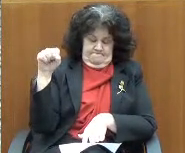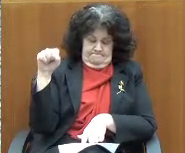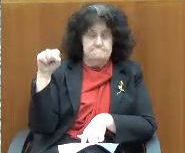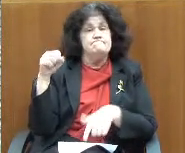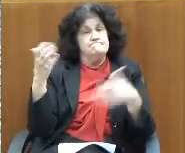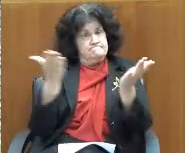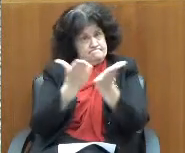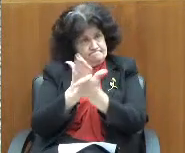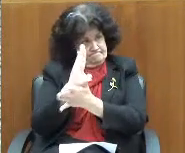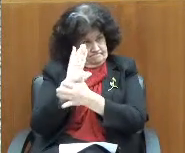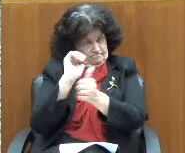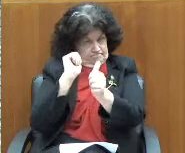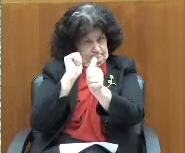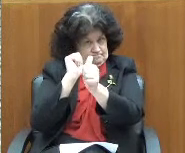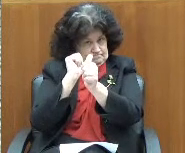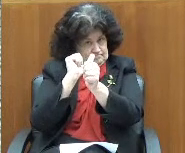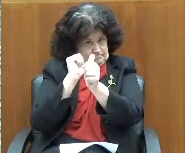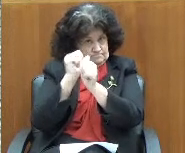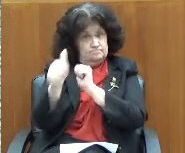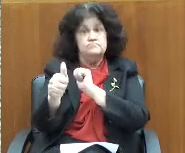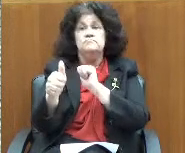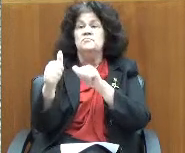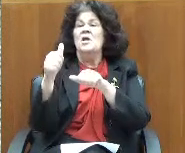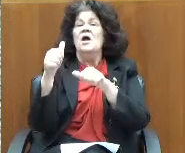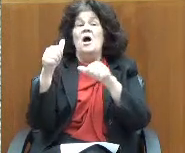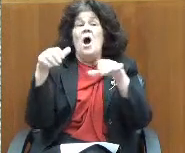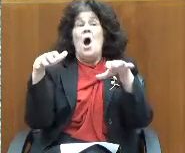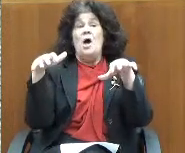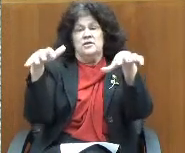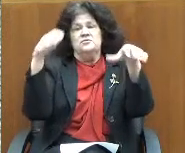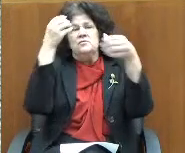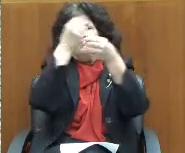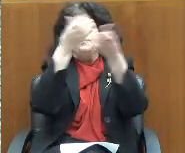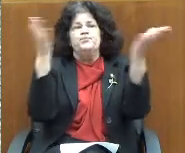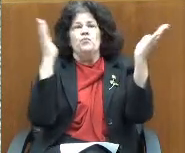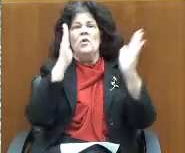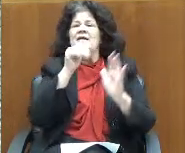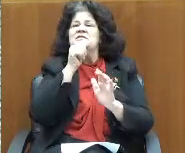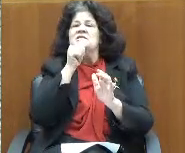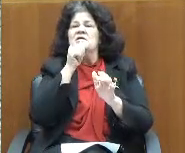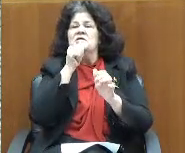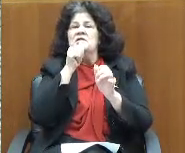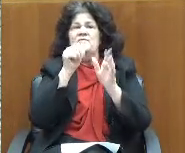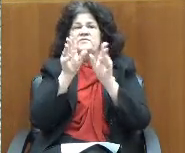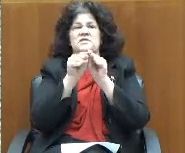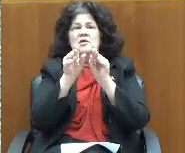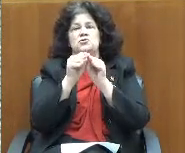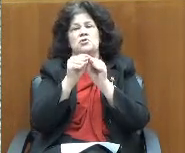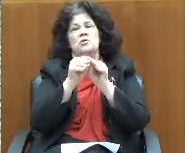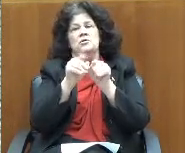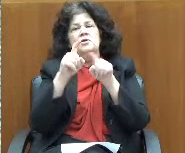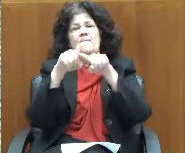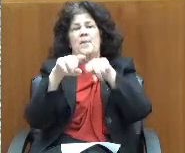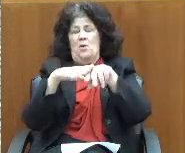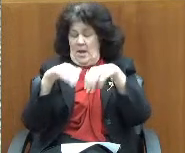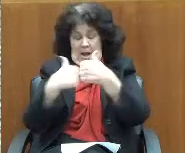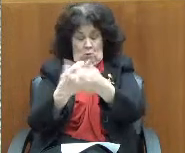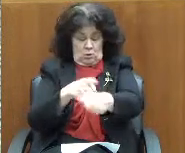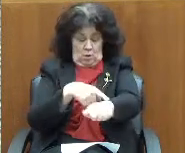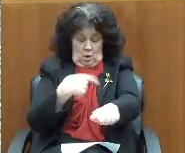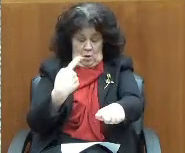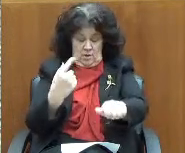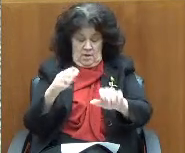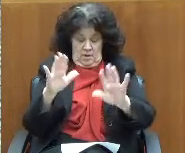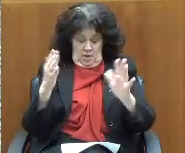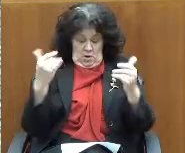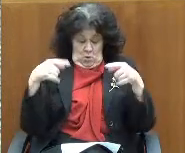All right, motion passes. I will advise the audience that we will be in executive session for the length of the time necessary for the discussion. No vote